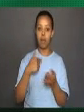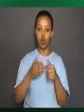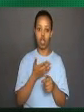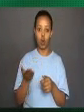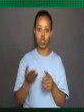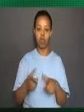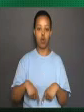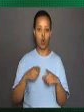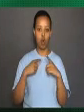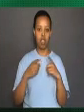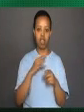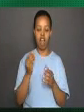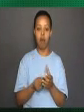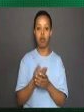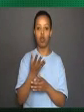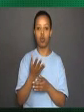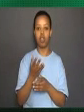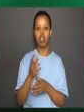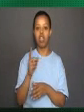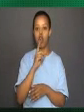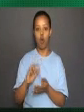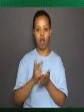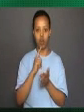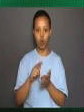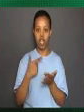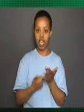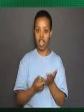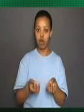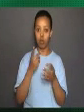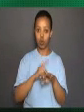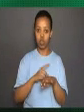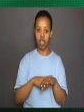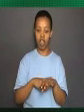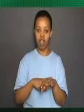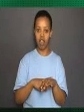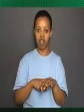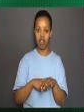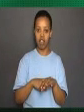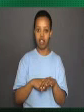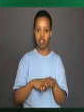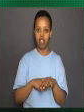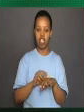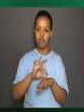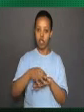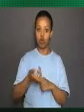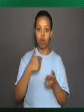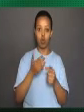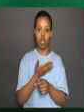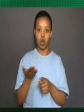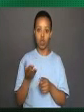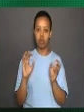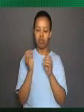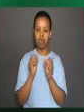multiply. The reservoir typically harbors the infectious agent without